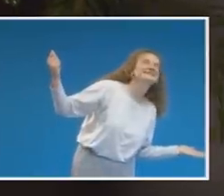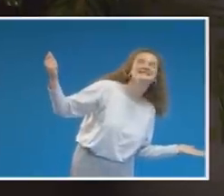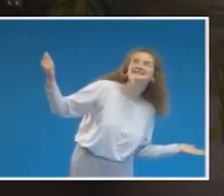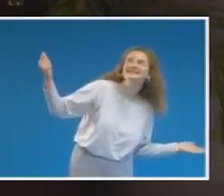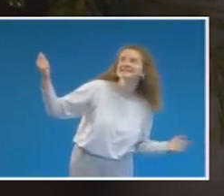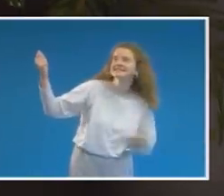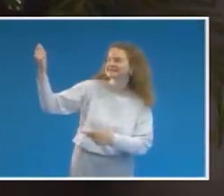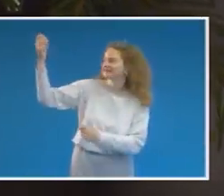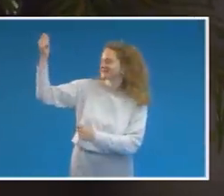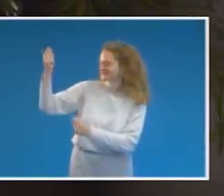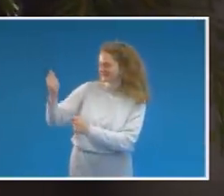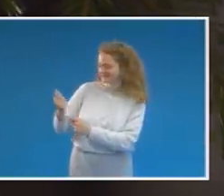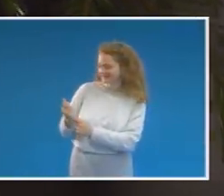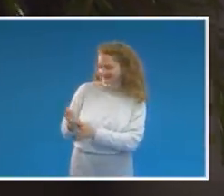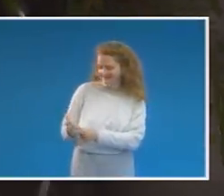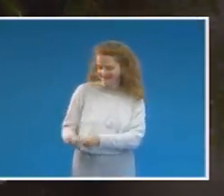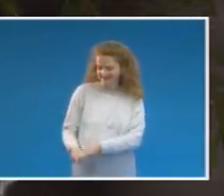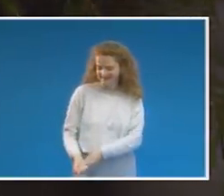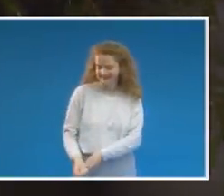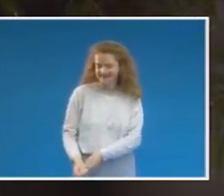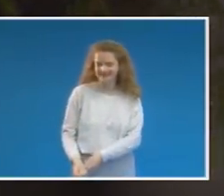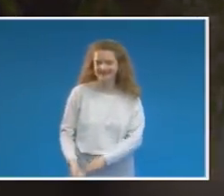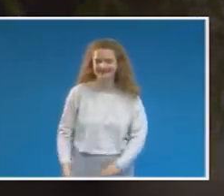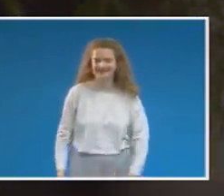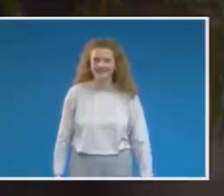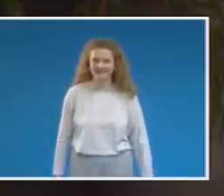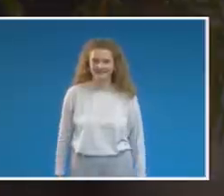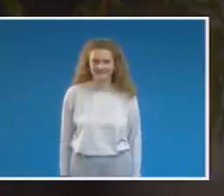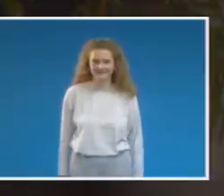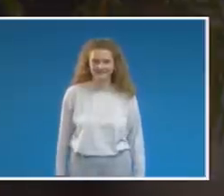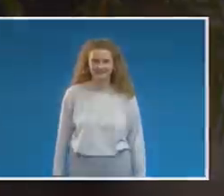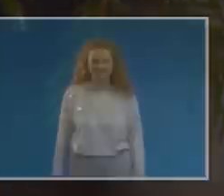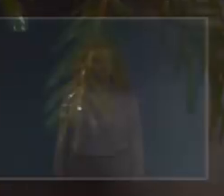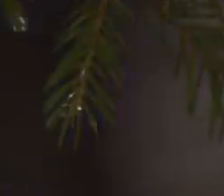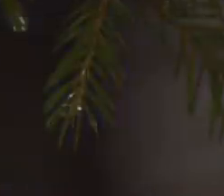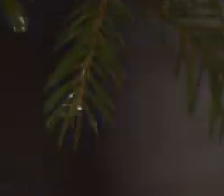is nearly over, so close it up again.